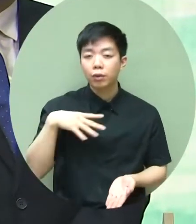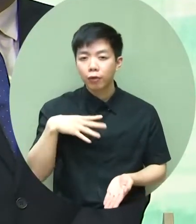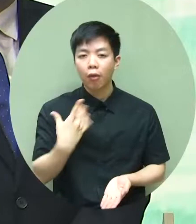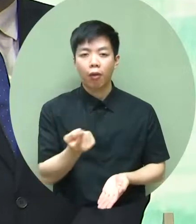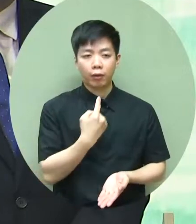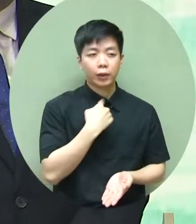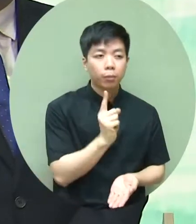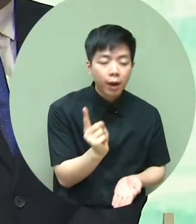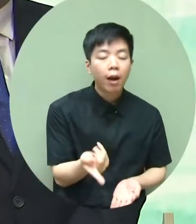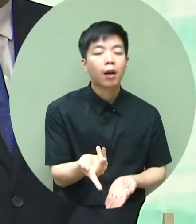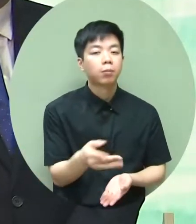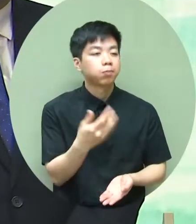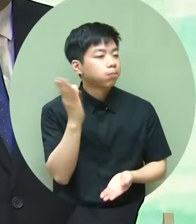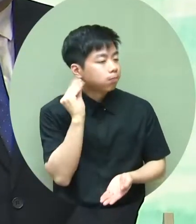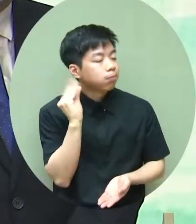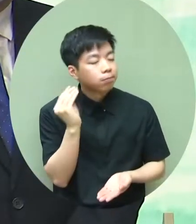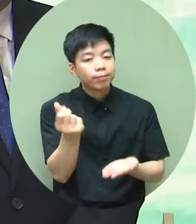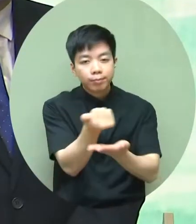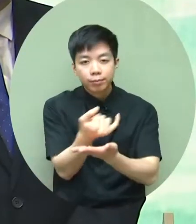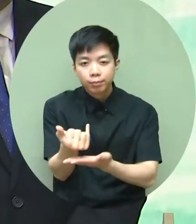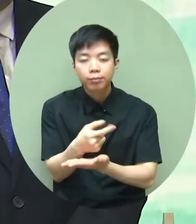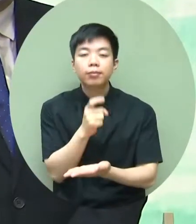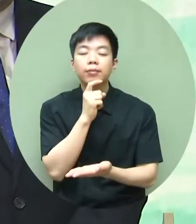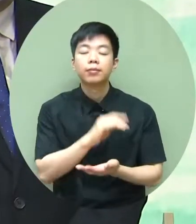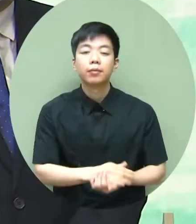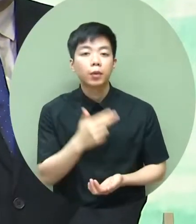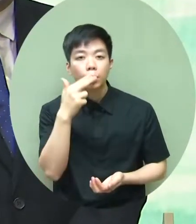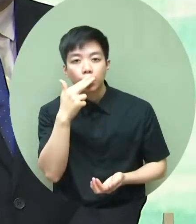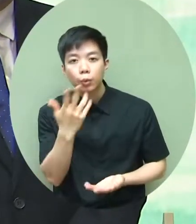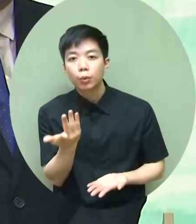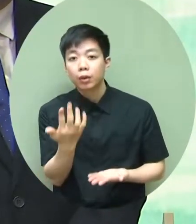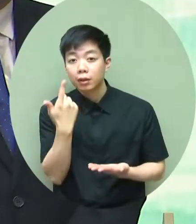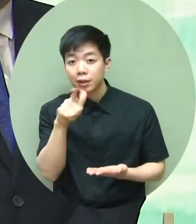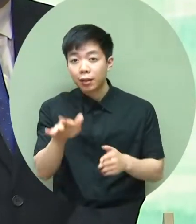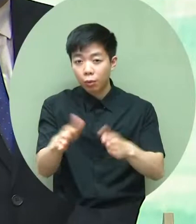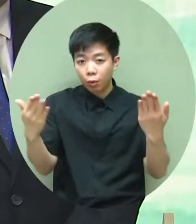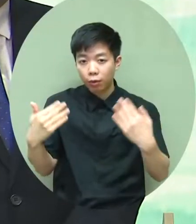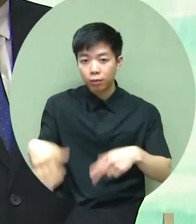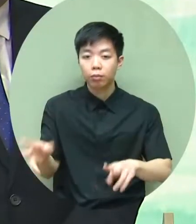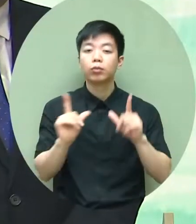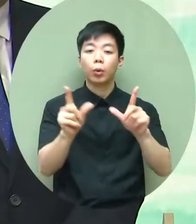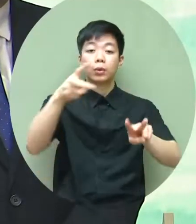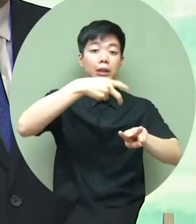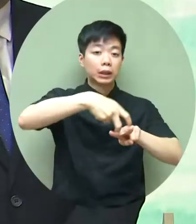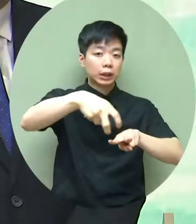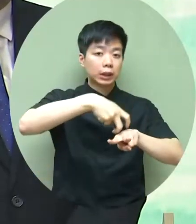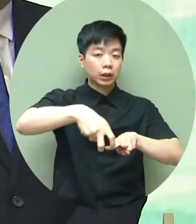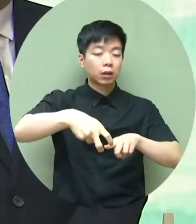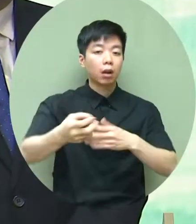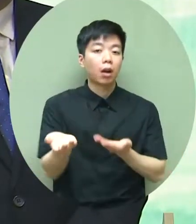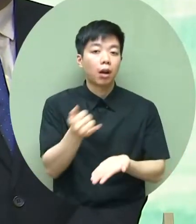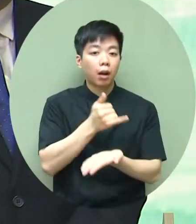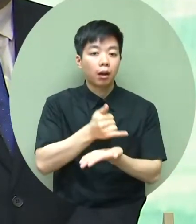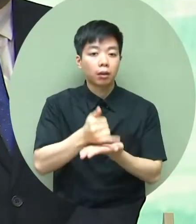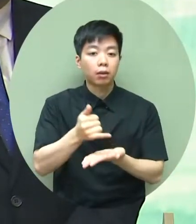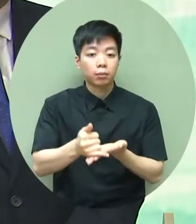had done an assessment of people's commuting habit and traffic volume. So after commissioning